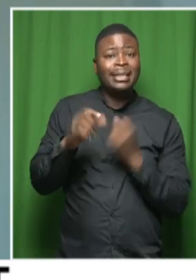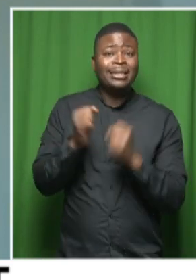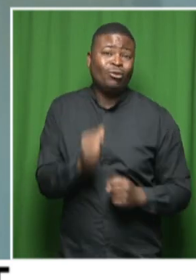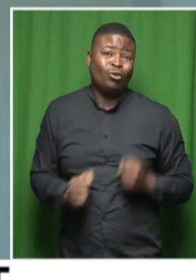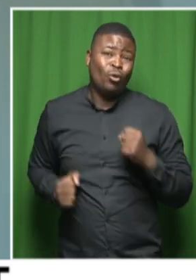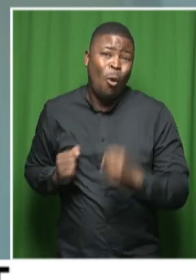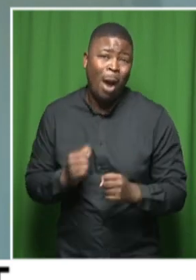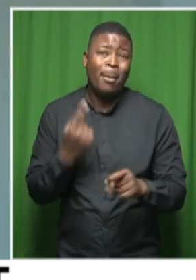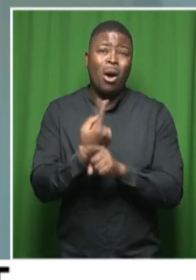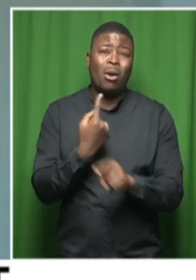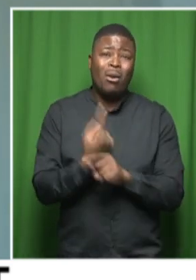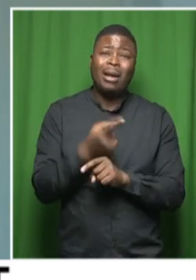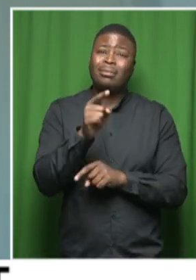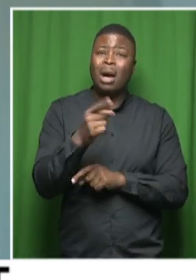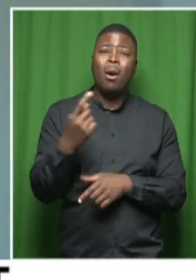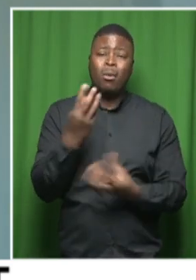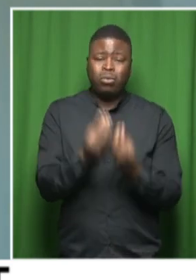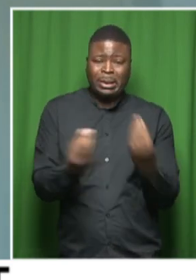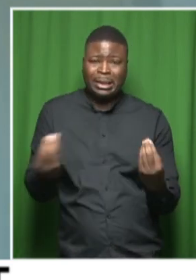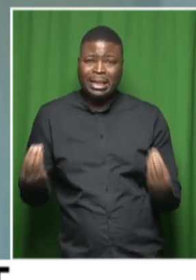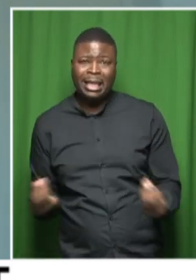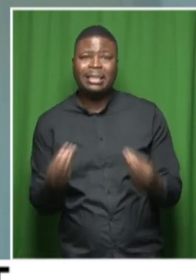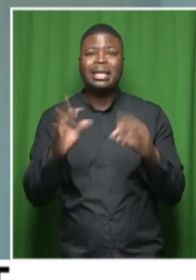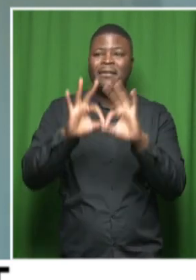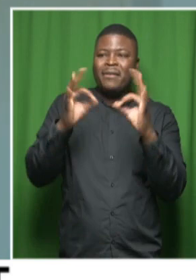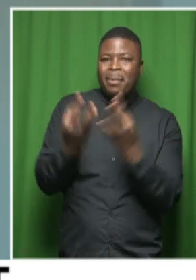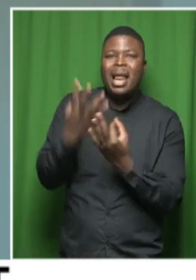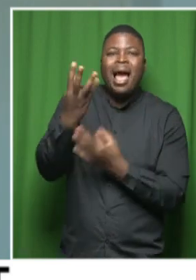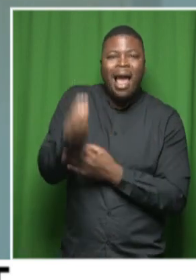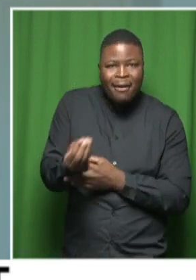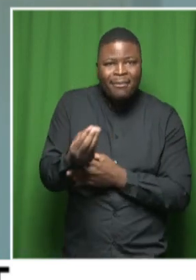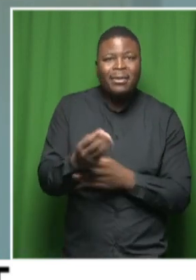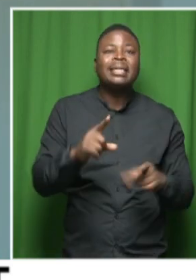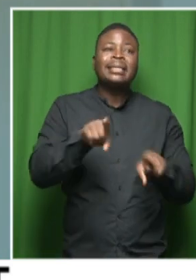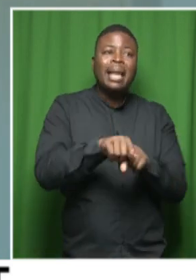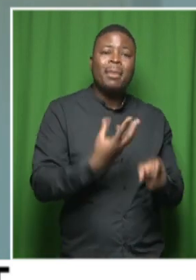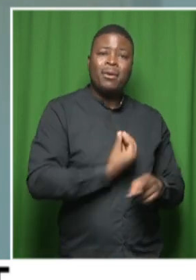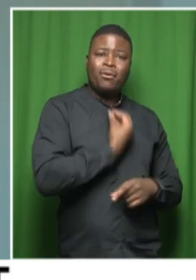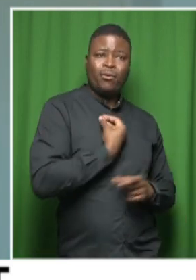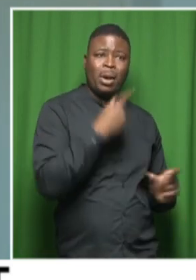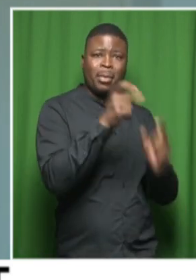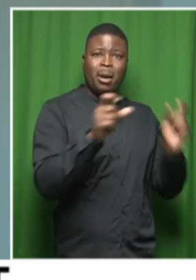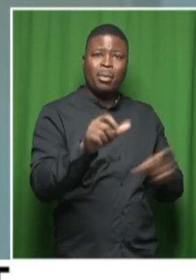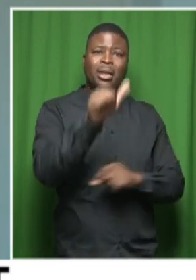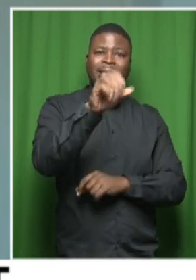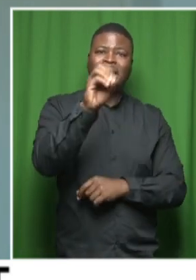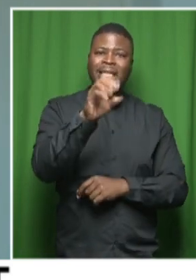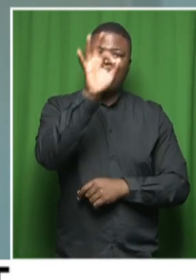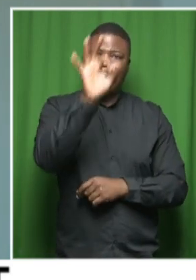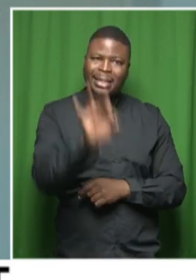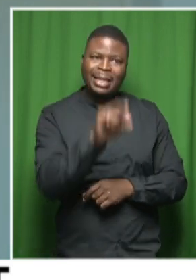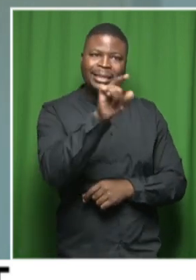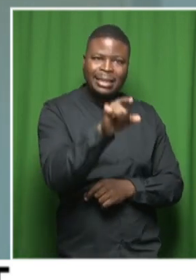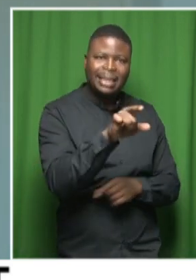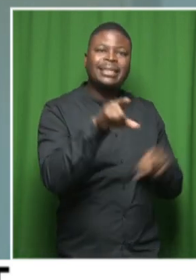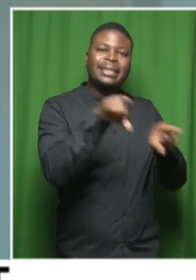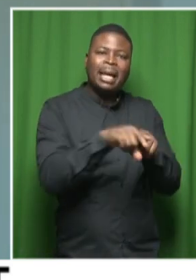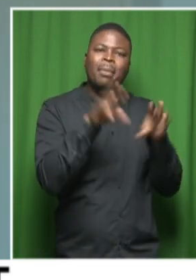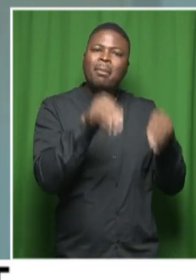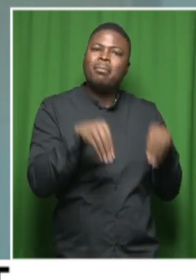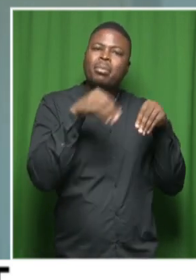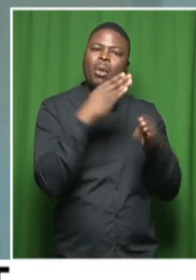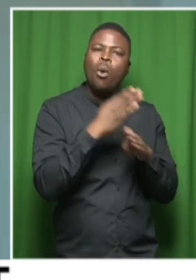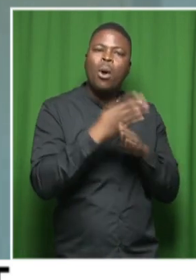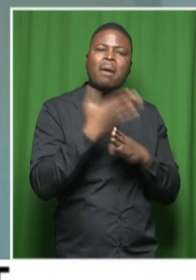work. Young people, 66% of them are actually unemployed, right? We've not been, the only sectors in this country that have consistently